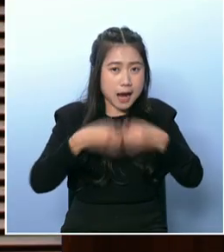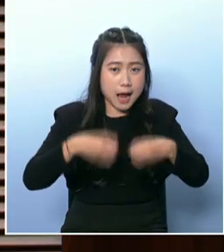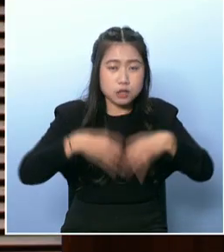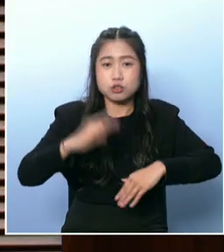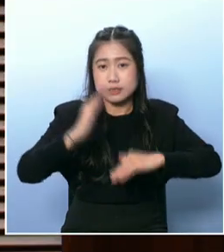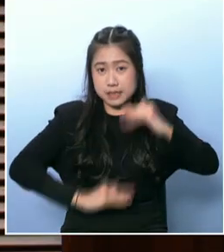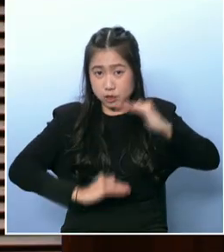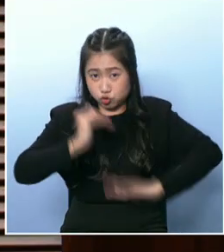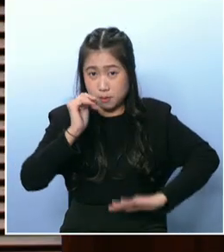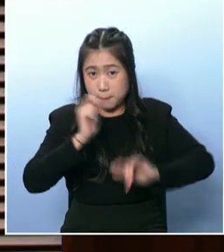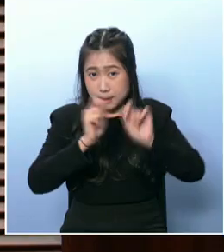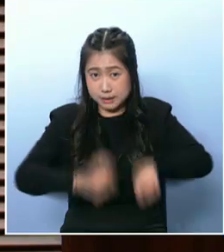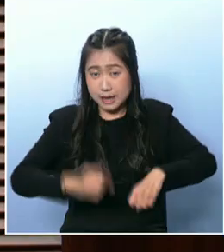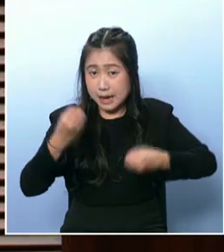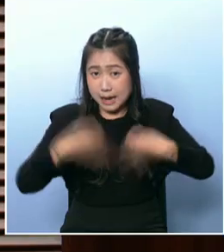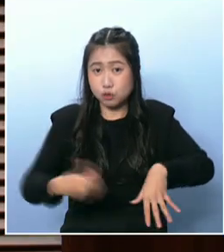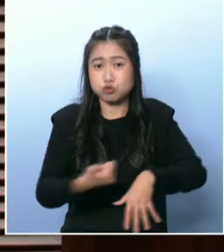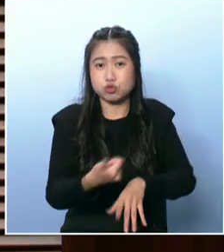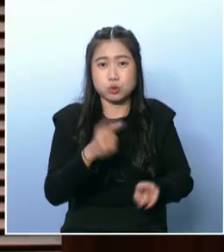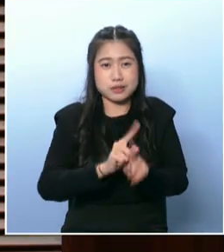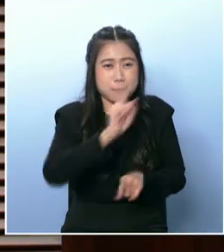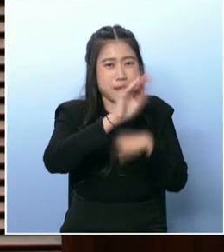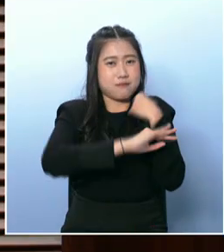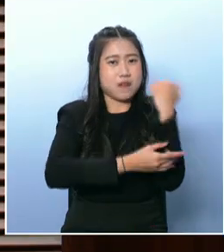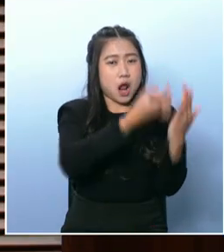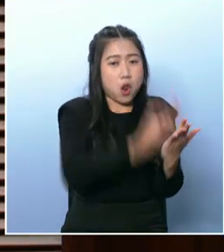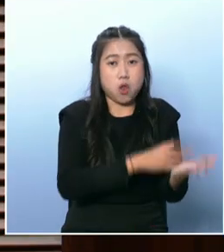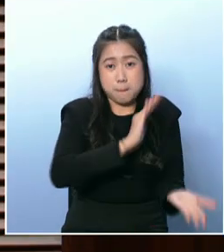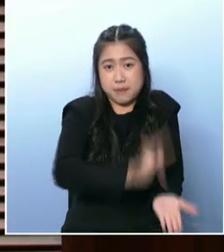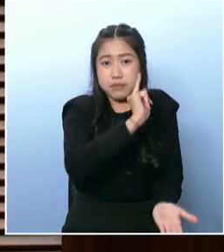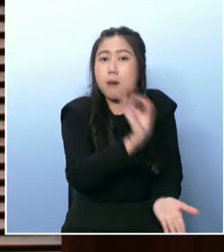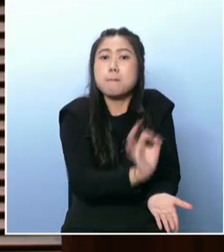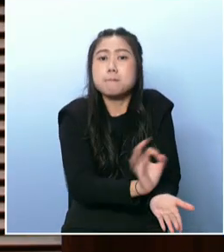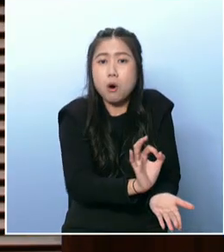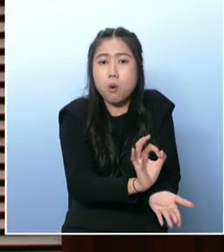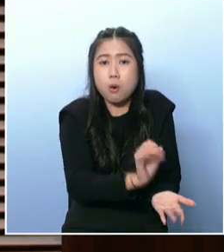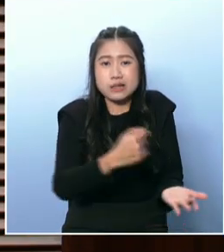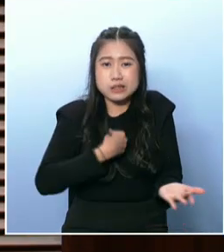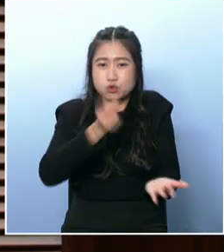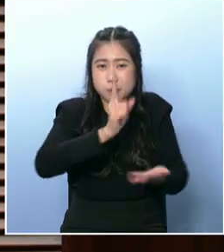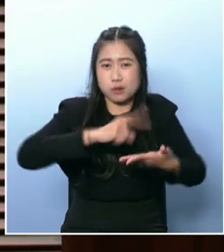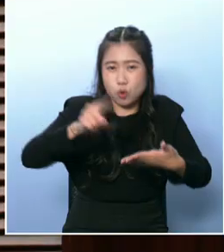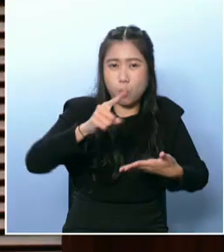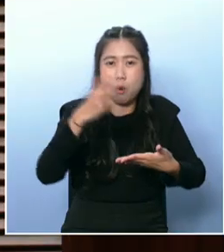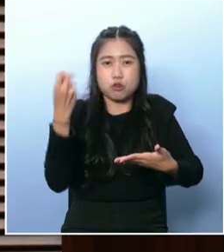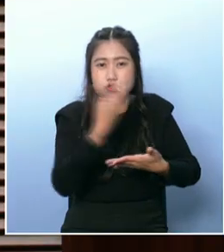that you are trying to resolve the technical issues. There is no in-principle objection